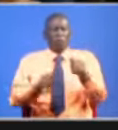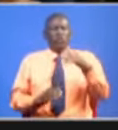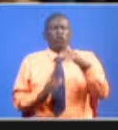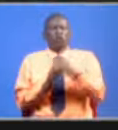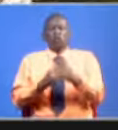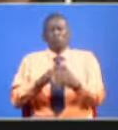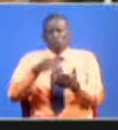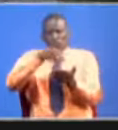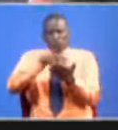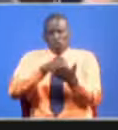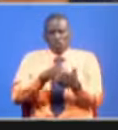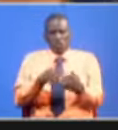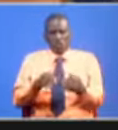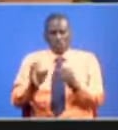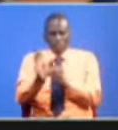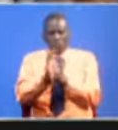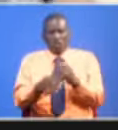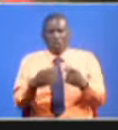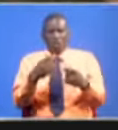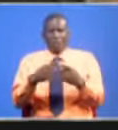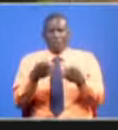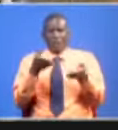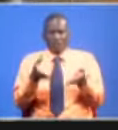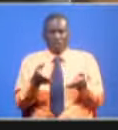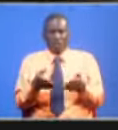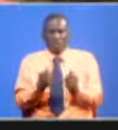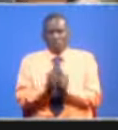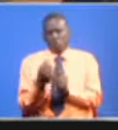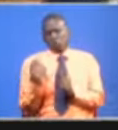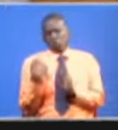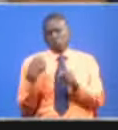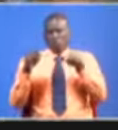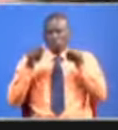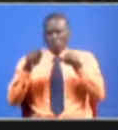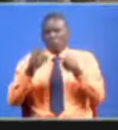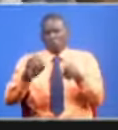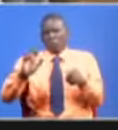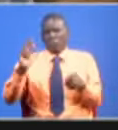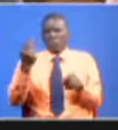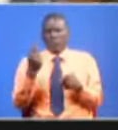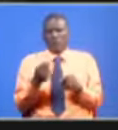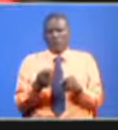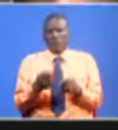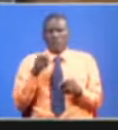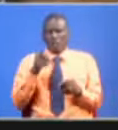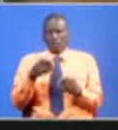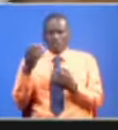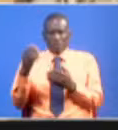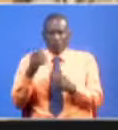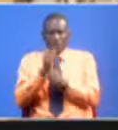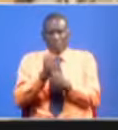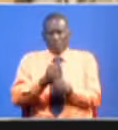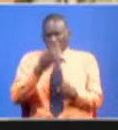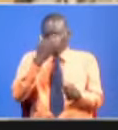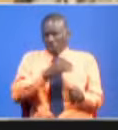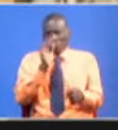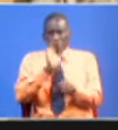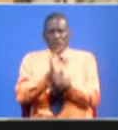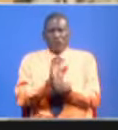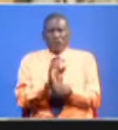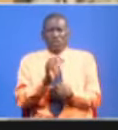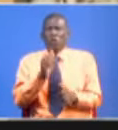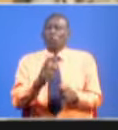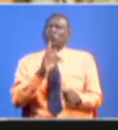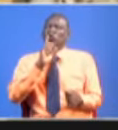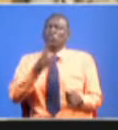land. However, at the forefront of the recent criticism of the head of state has been the Catholic Church, which blatantly told